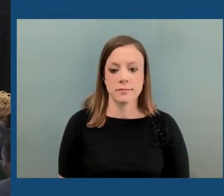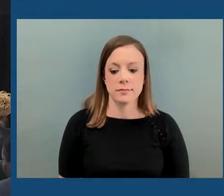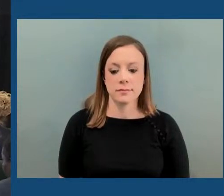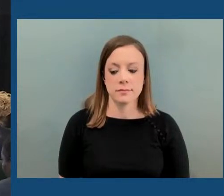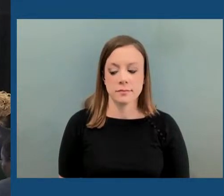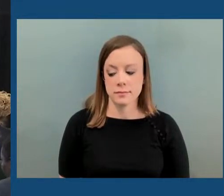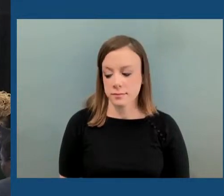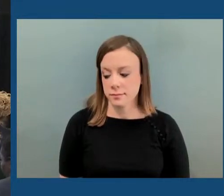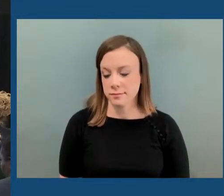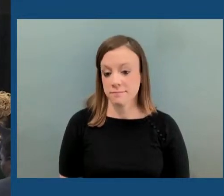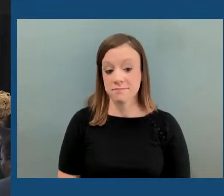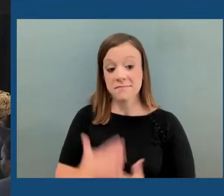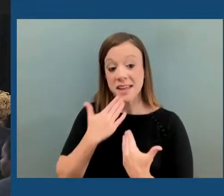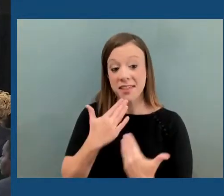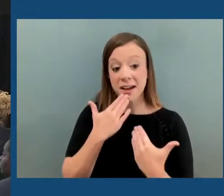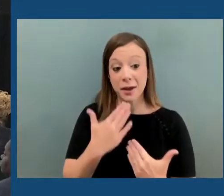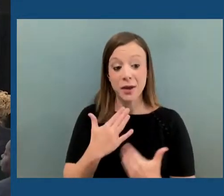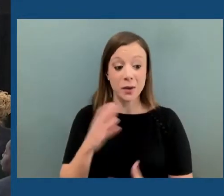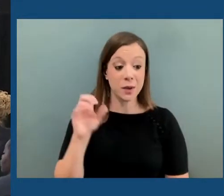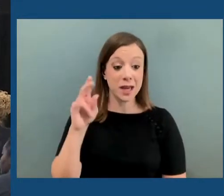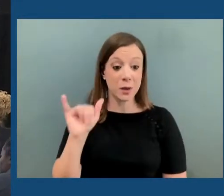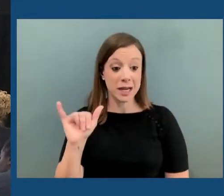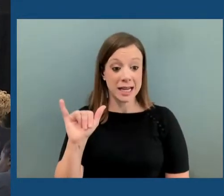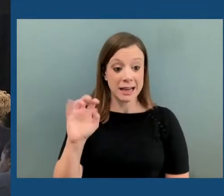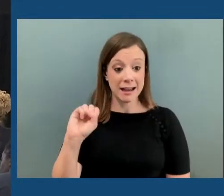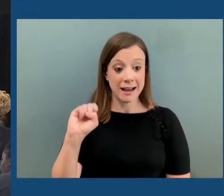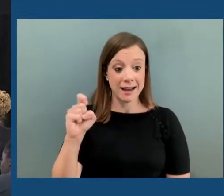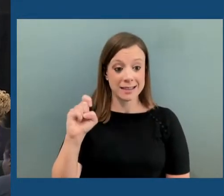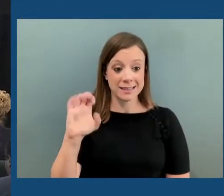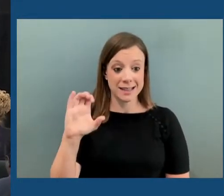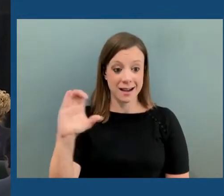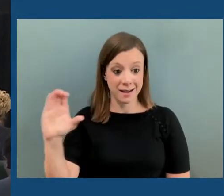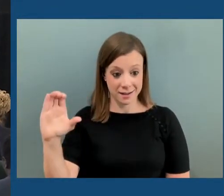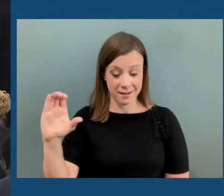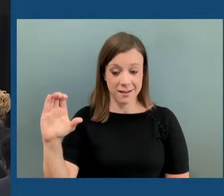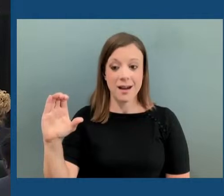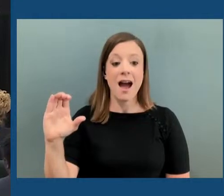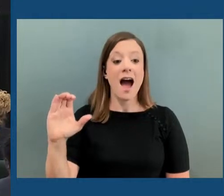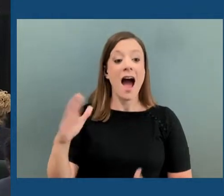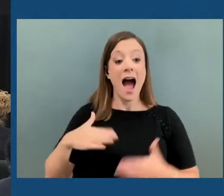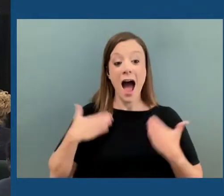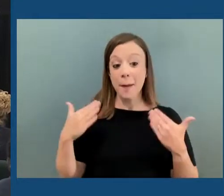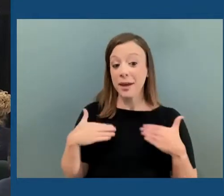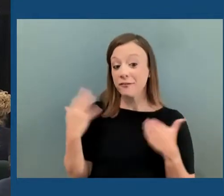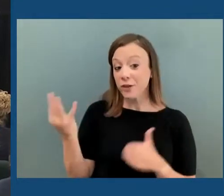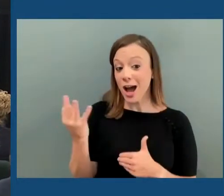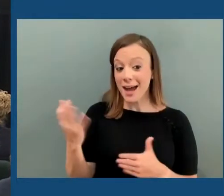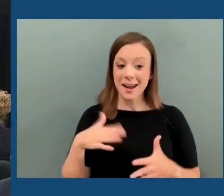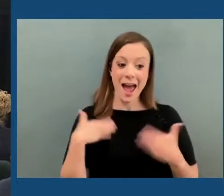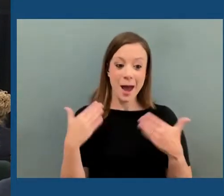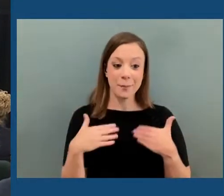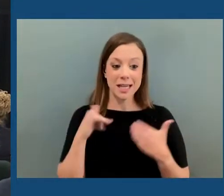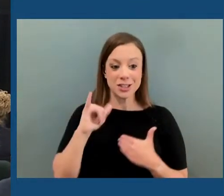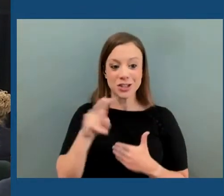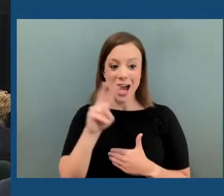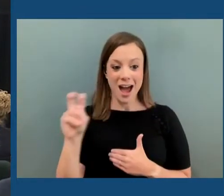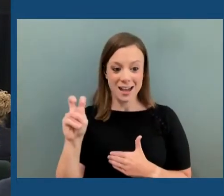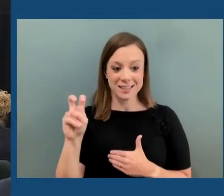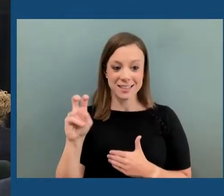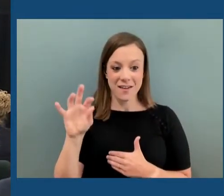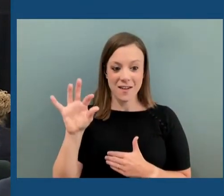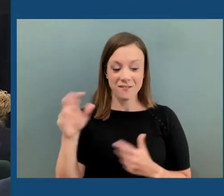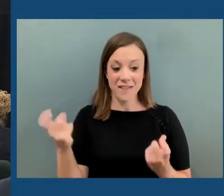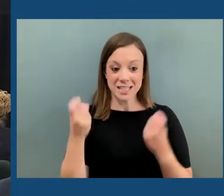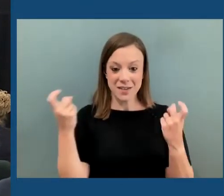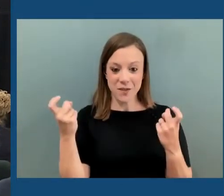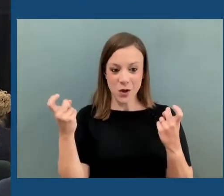Well, thank you, County Executive, and happy Friday, everyone. Happy Jazz Fest. Delighted to have the governor here. Governor,